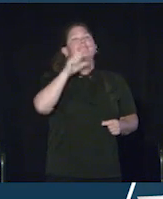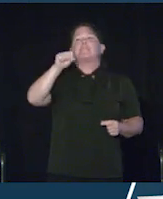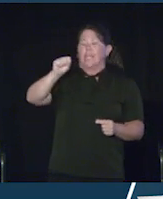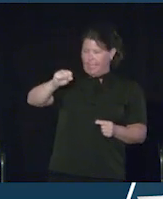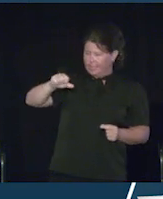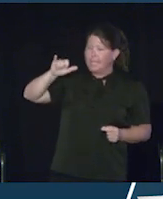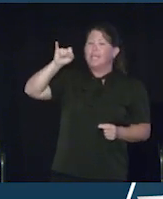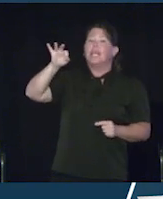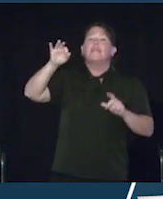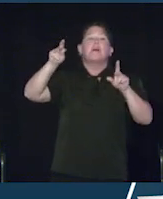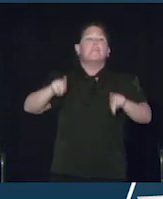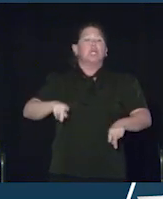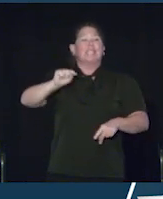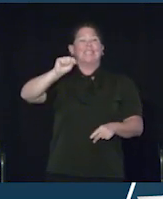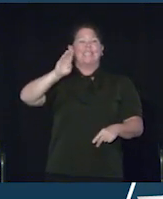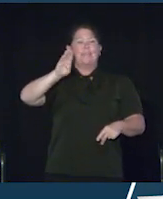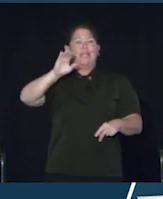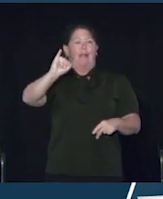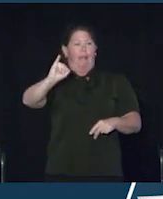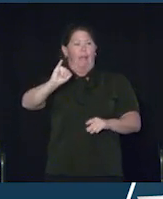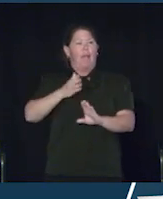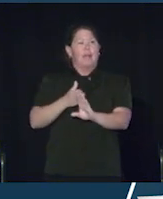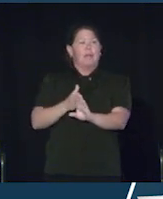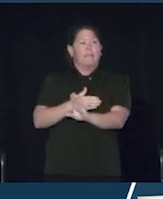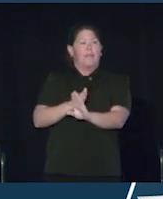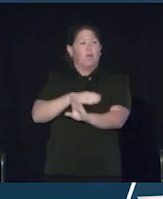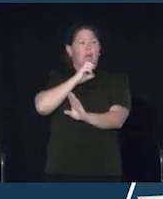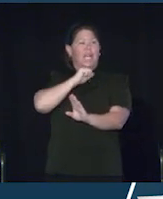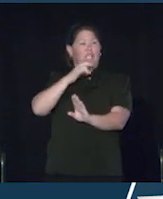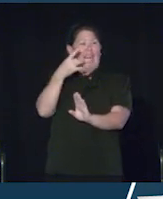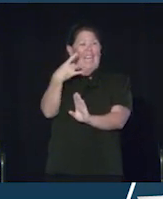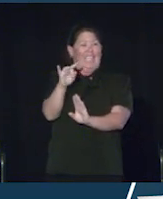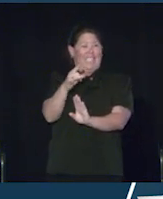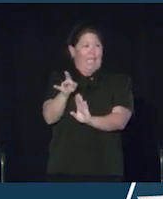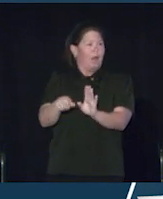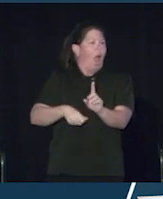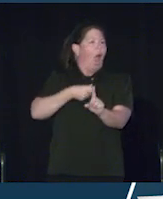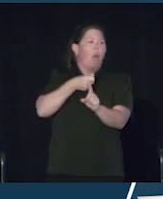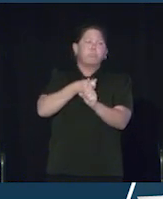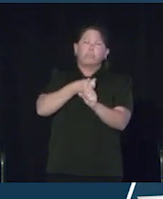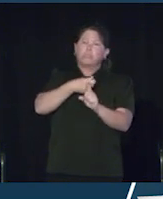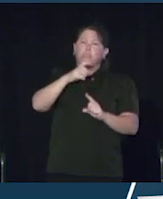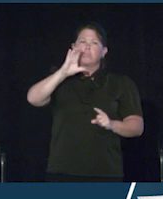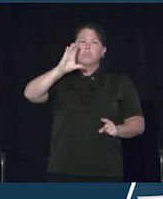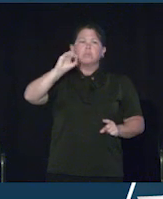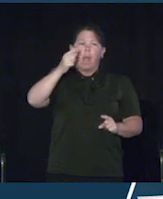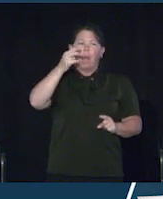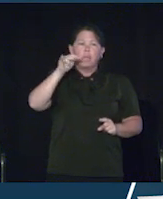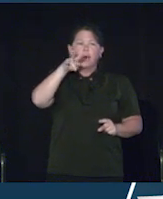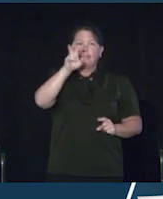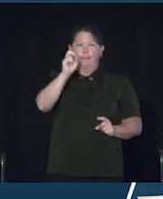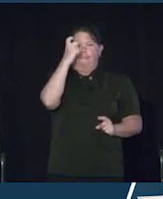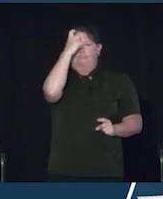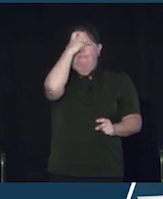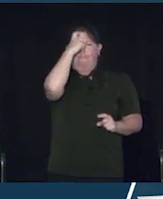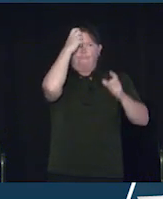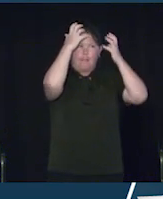traumatic brain injury prior to the age of 18, which causes deficits in cognitive